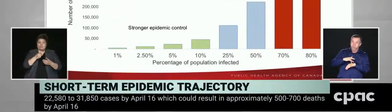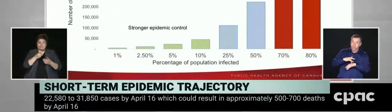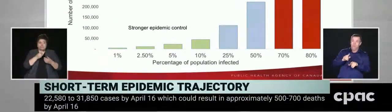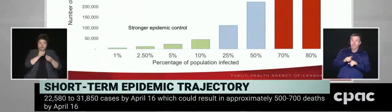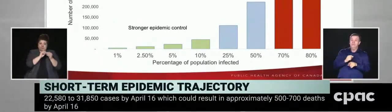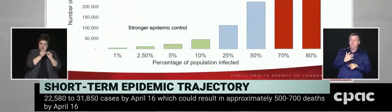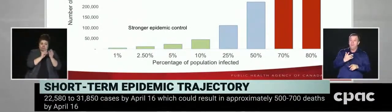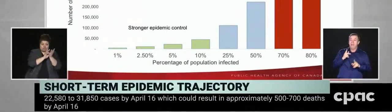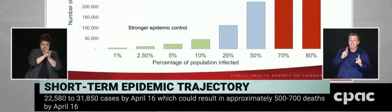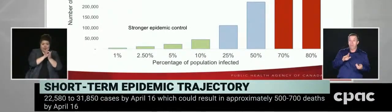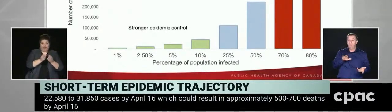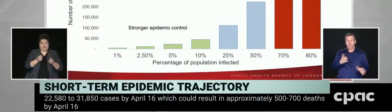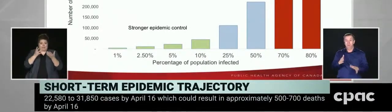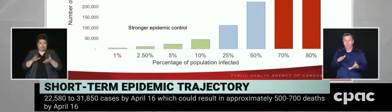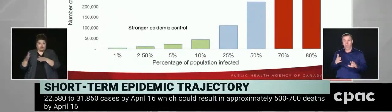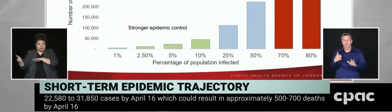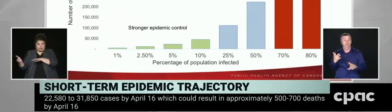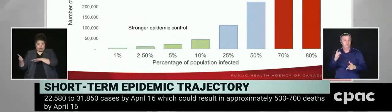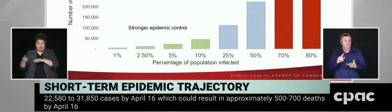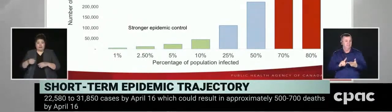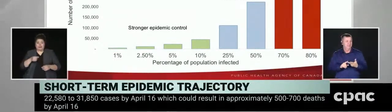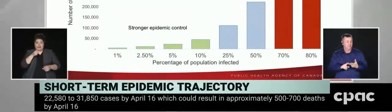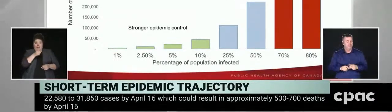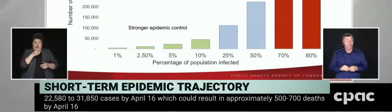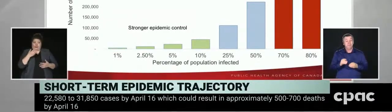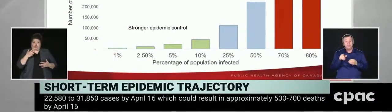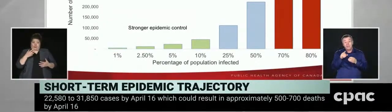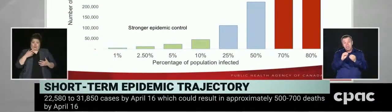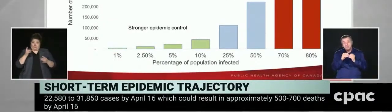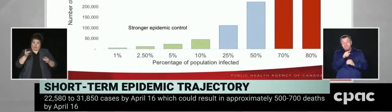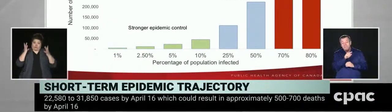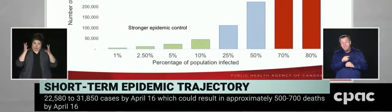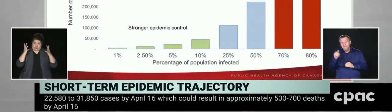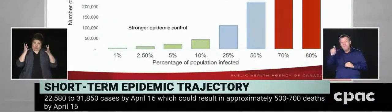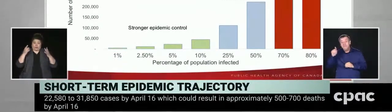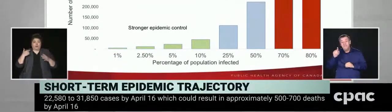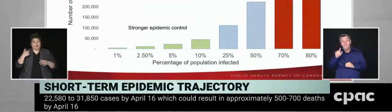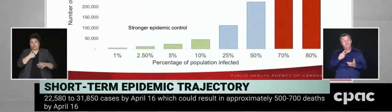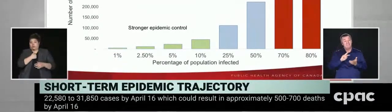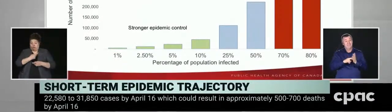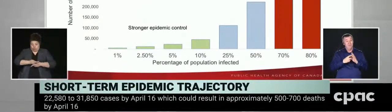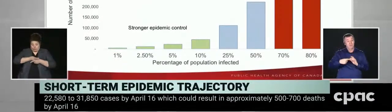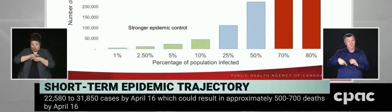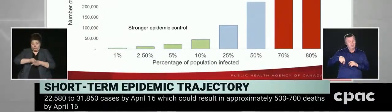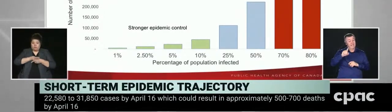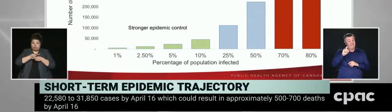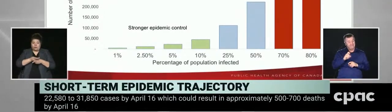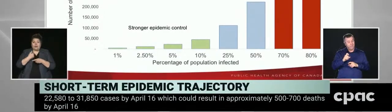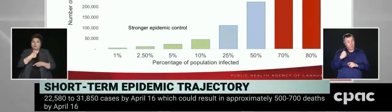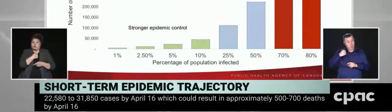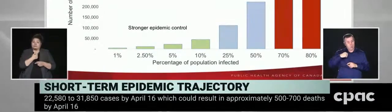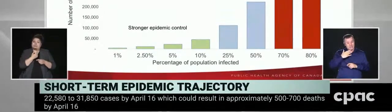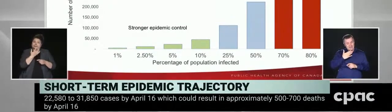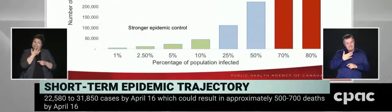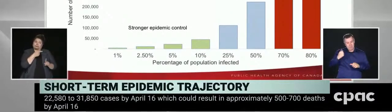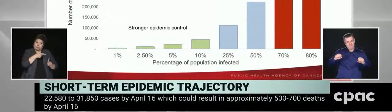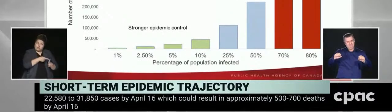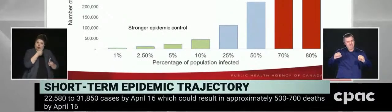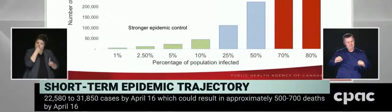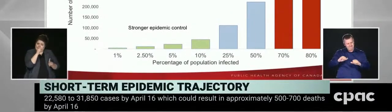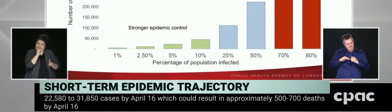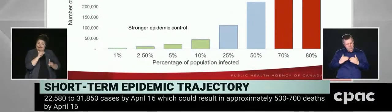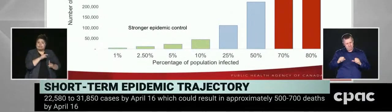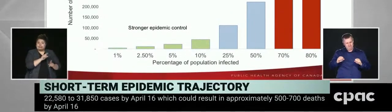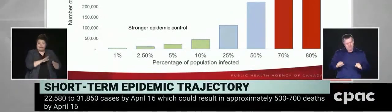tell us that we must do everything that we can now to remain in that best case scenario, to stay in the lower range